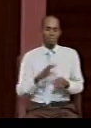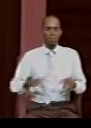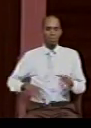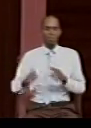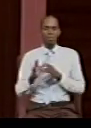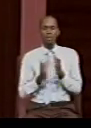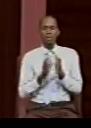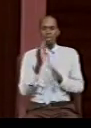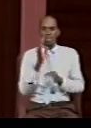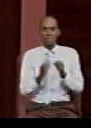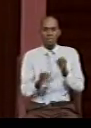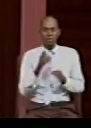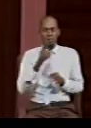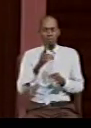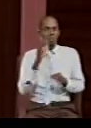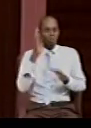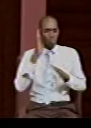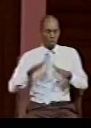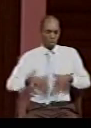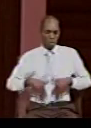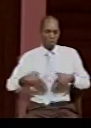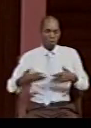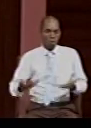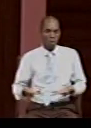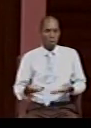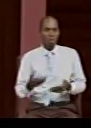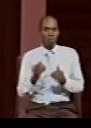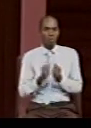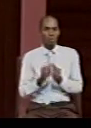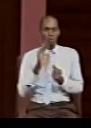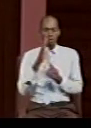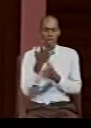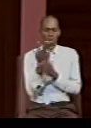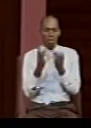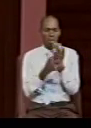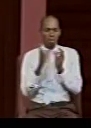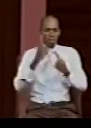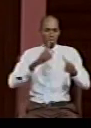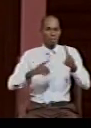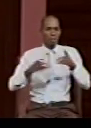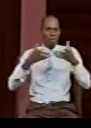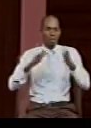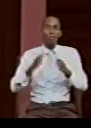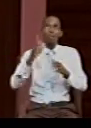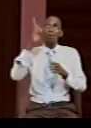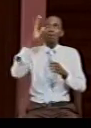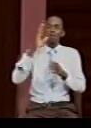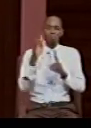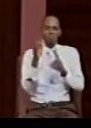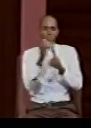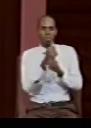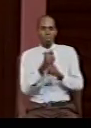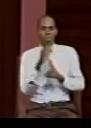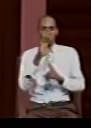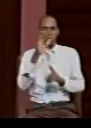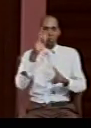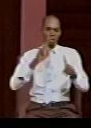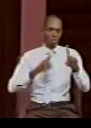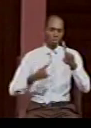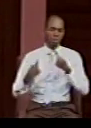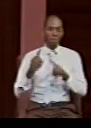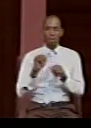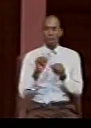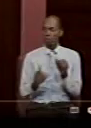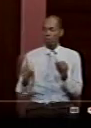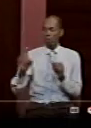confess with your mouth and let God hear that confession, and let everyone around you hear that confession,